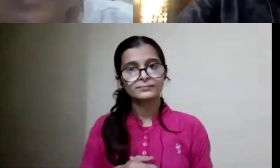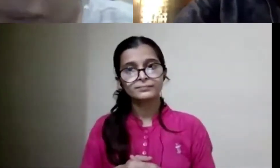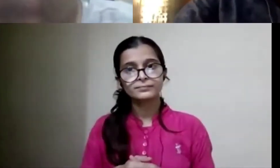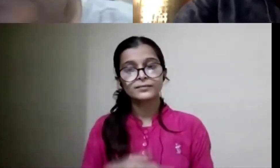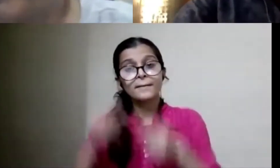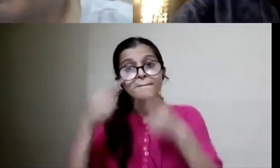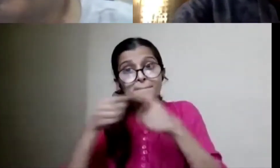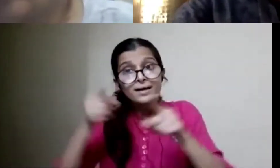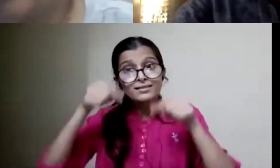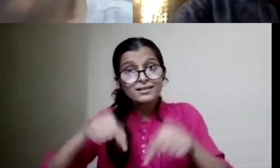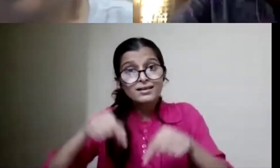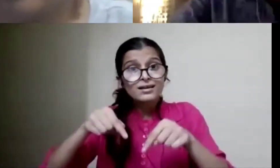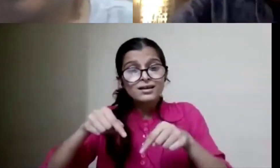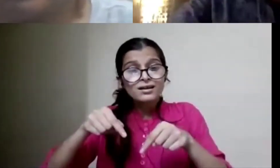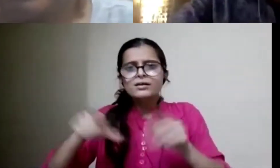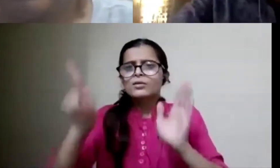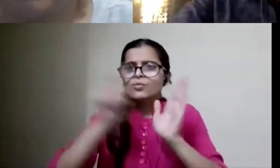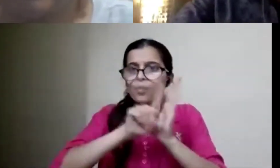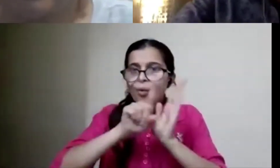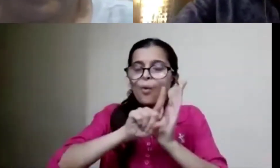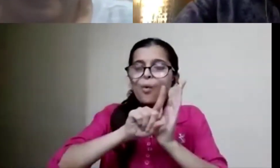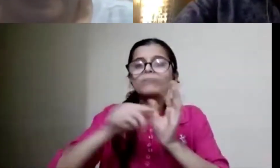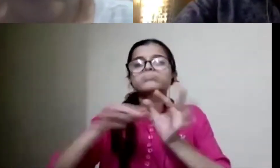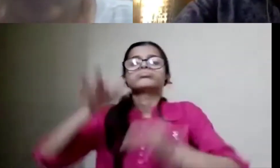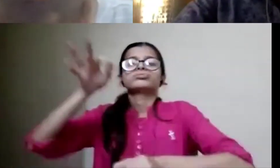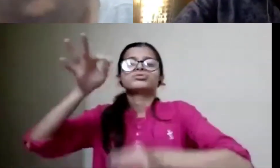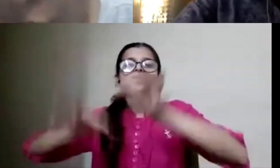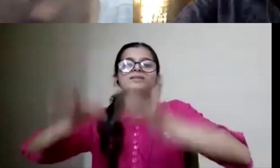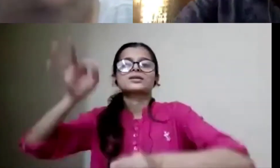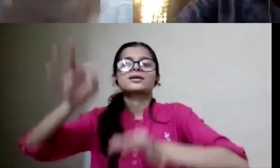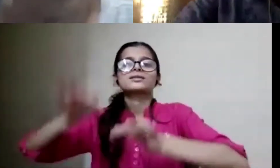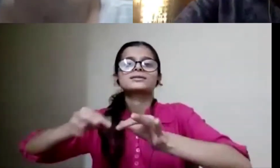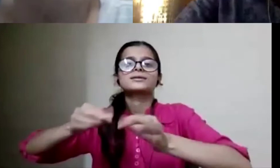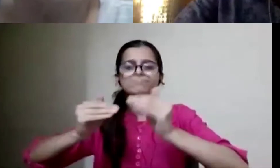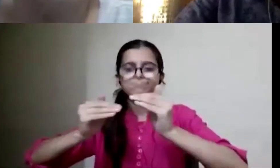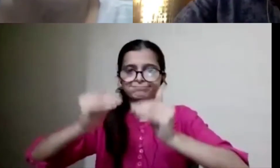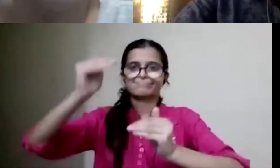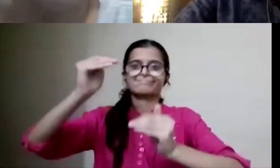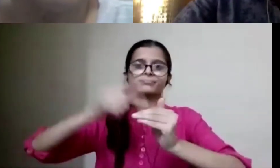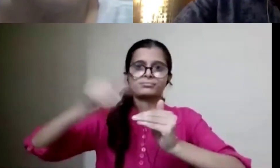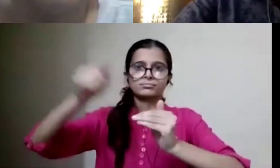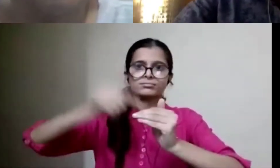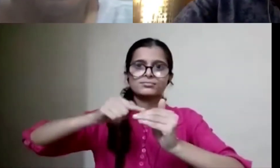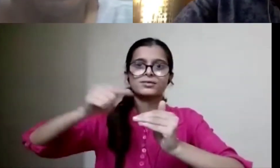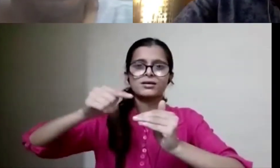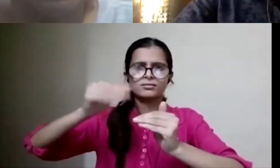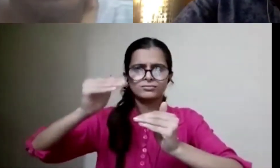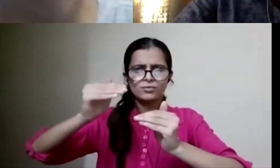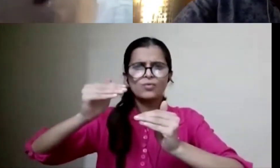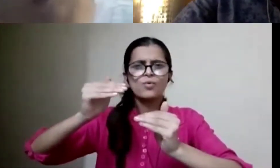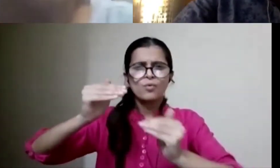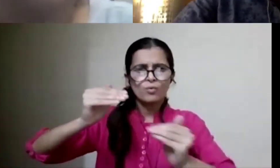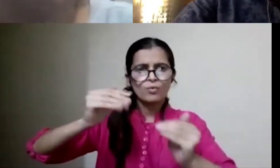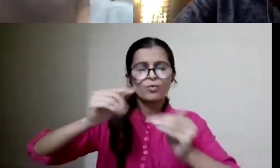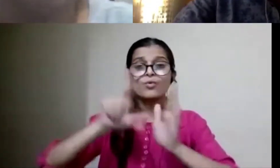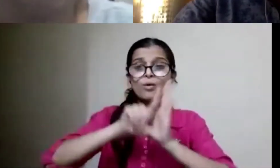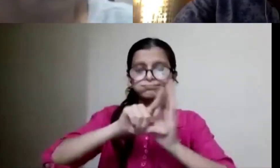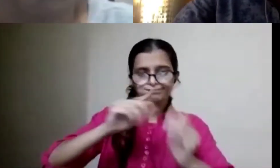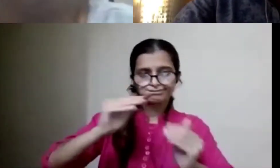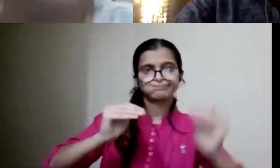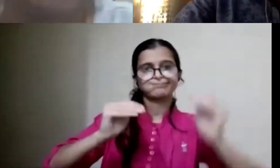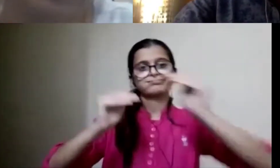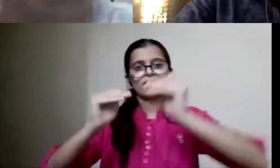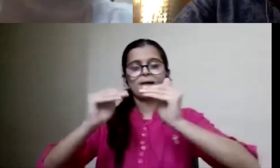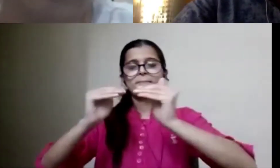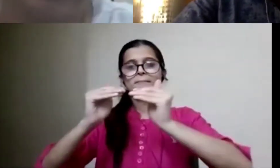But this space between law and justice, and to push the law towards justice is an all the time venture